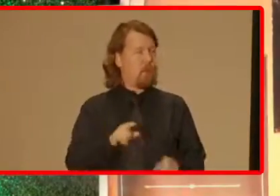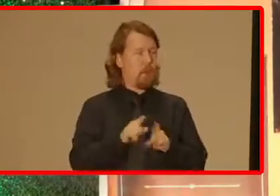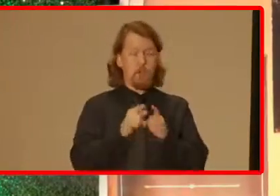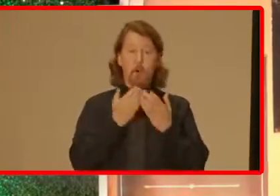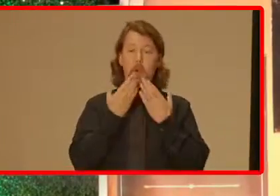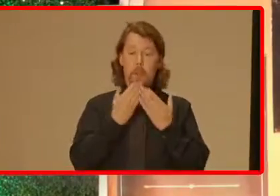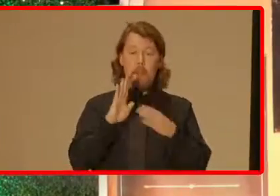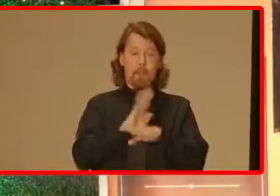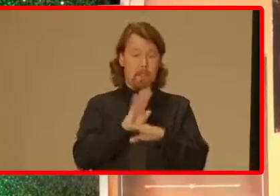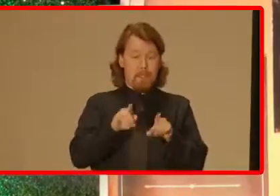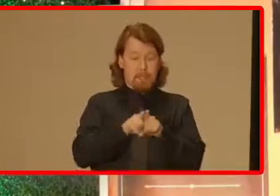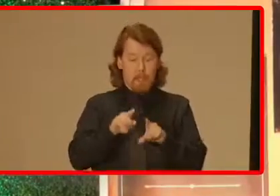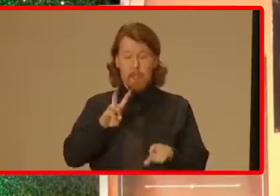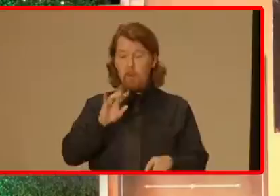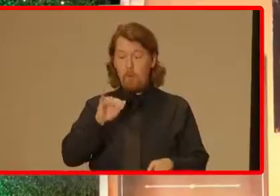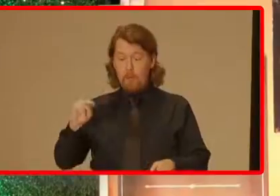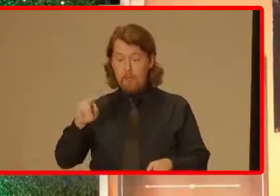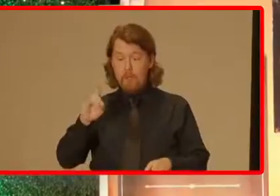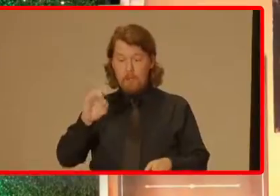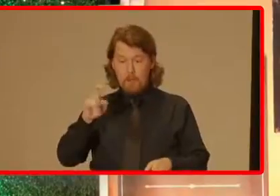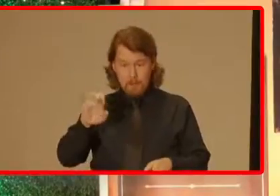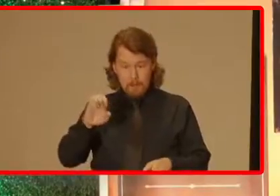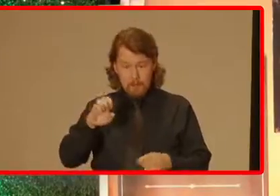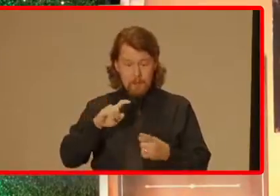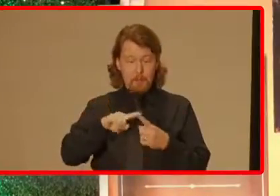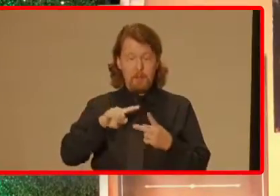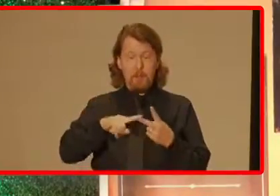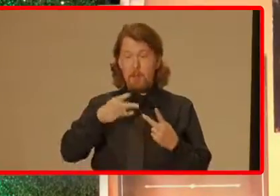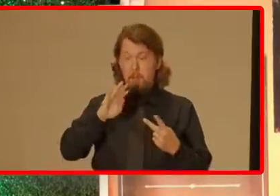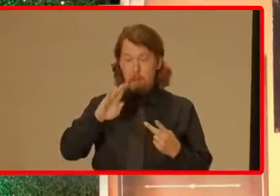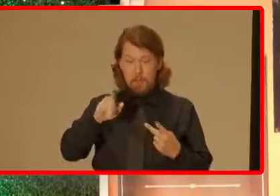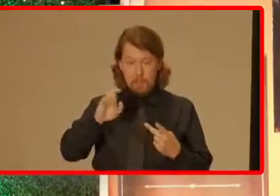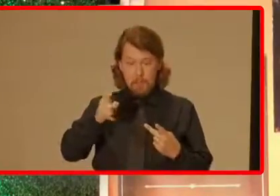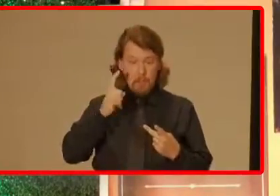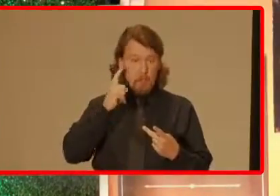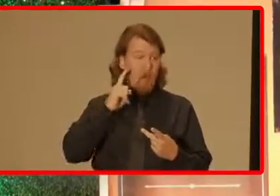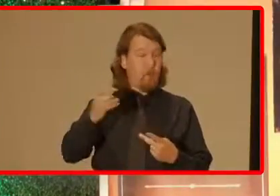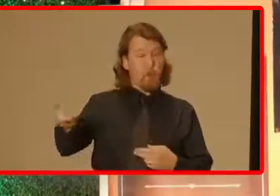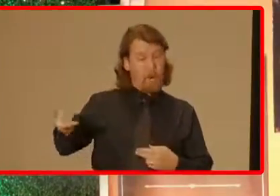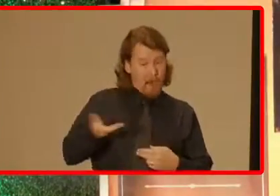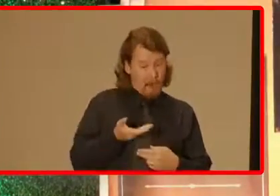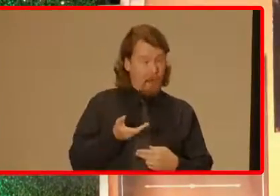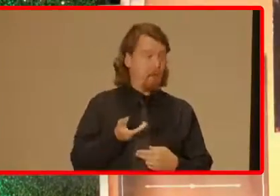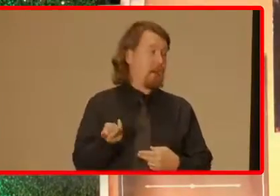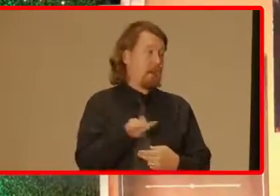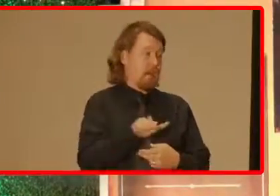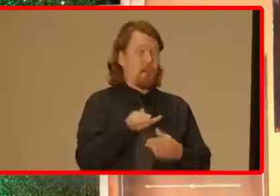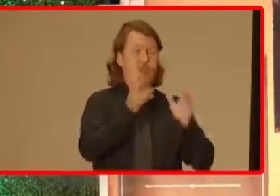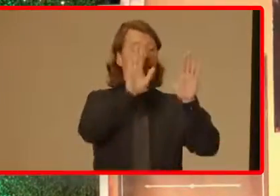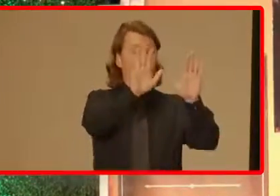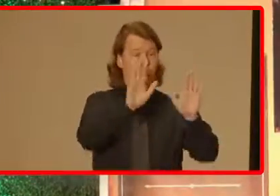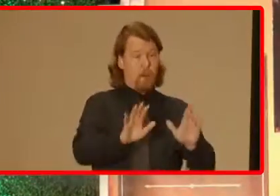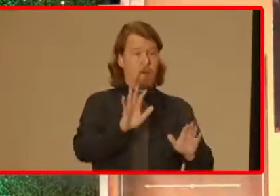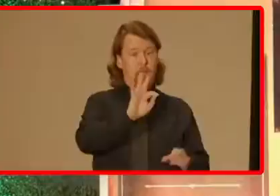like Publix and Winn-Dixie for hiring these great Floridians.